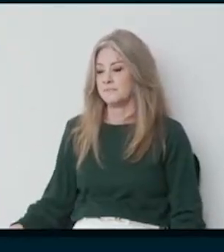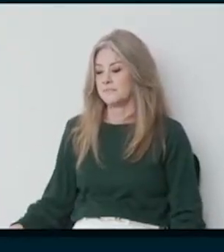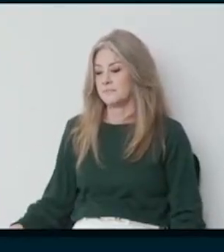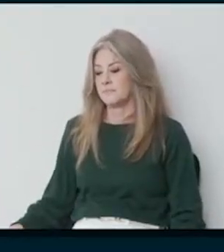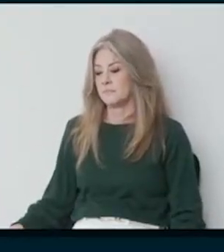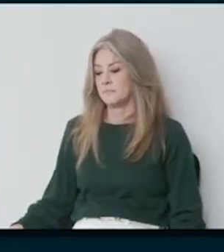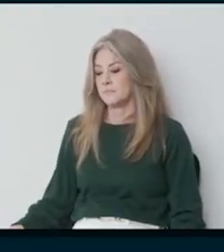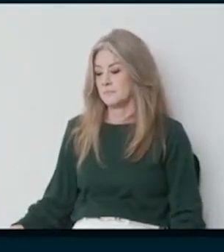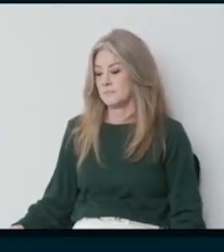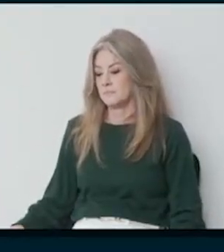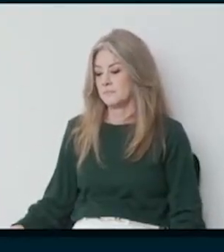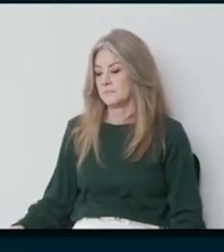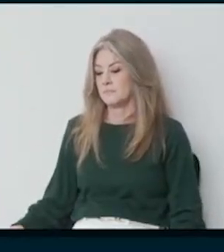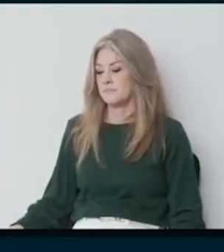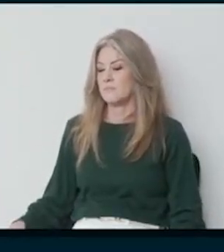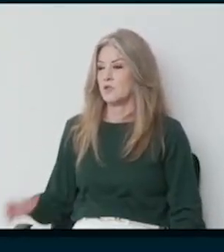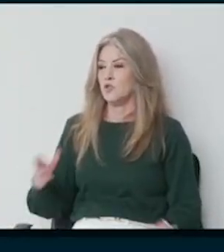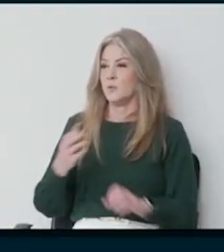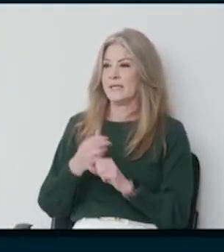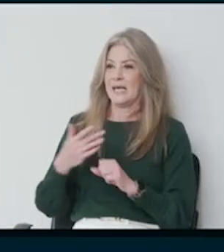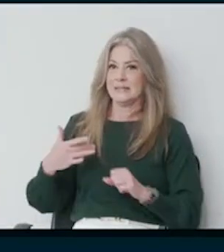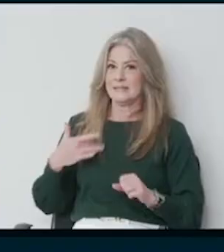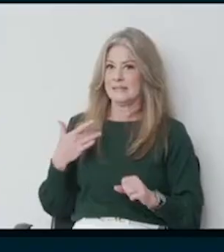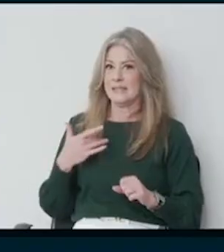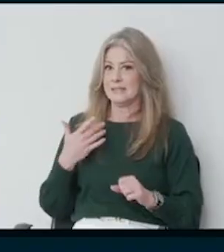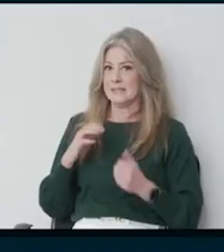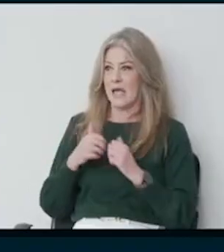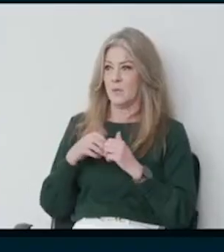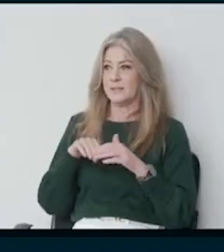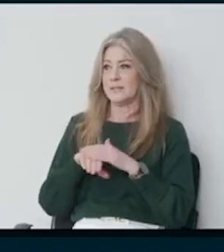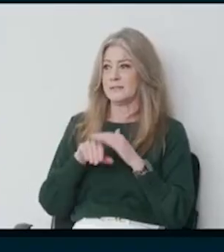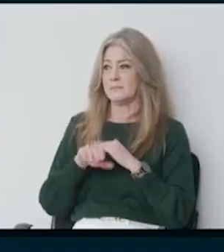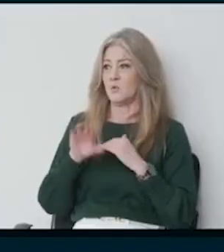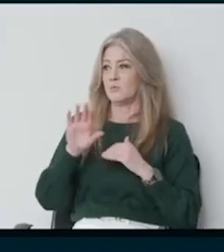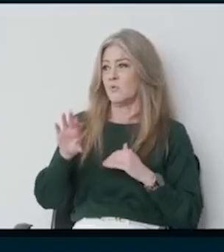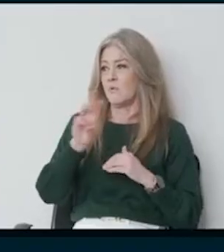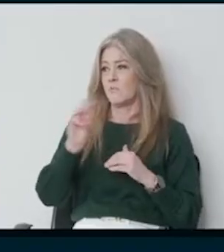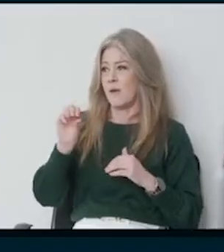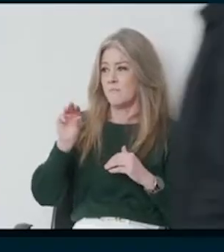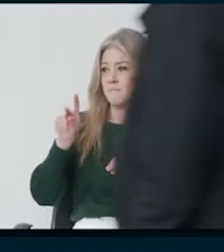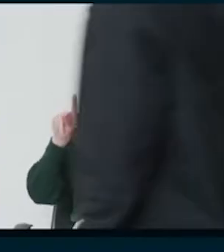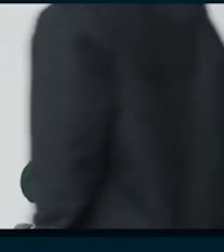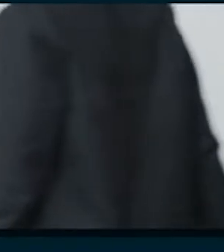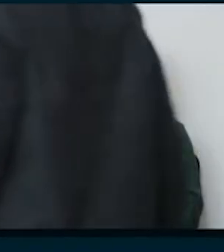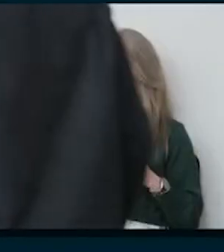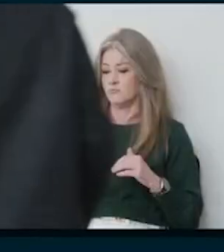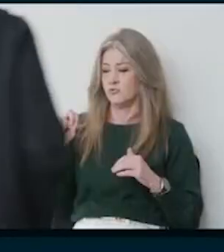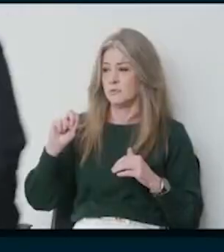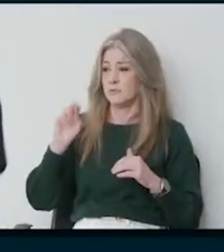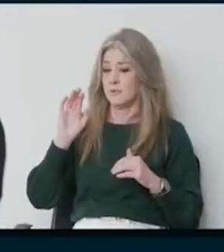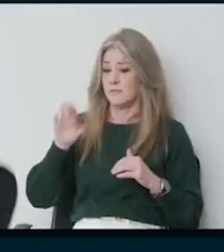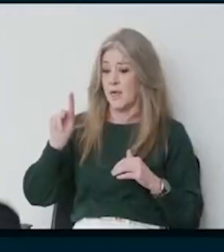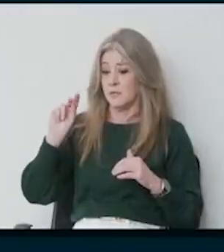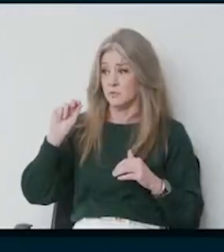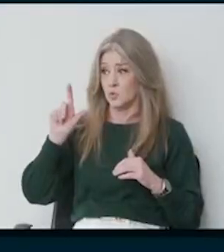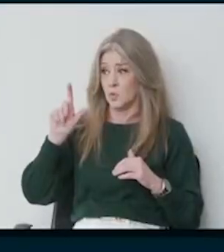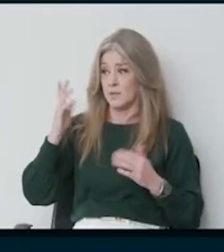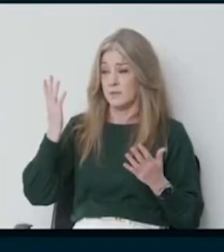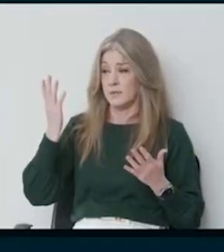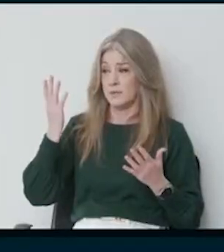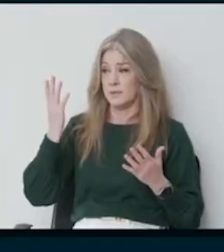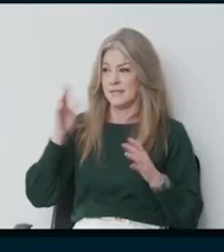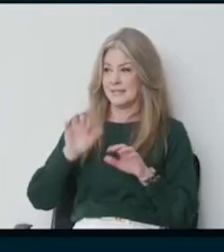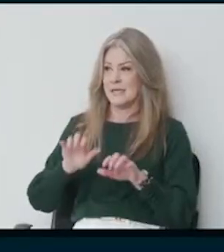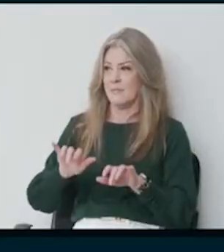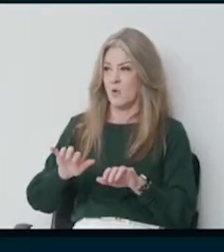you can get a sense of how accessible your web page is going to be. And that simple tool is a